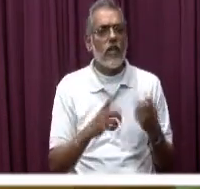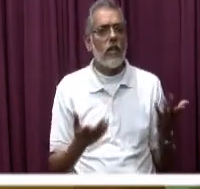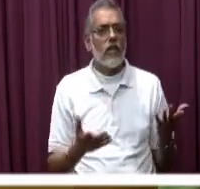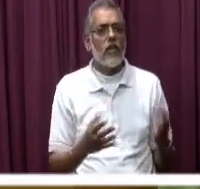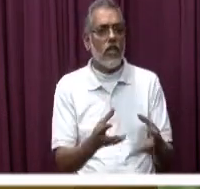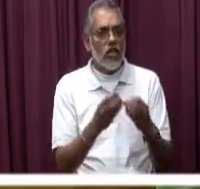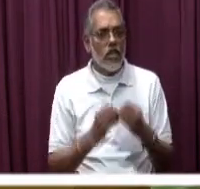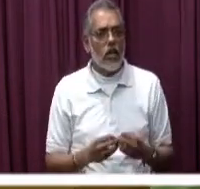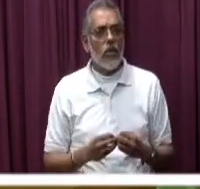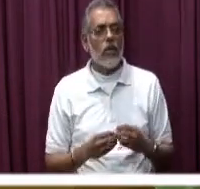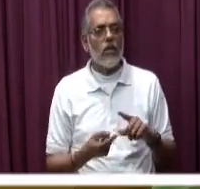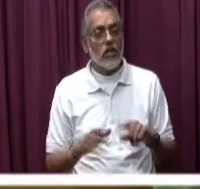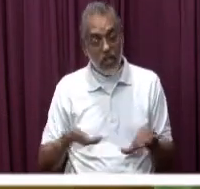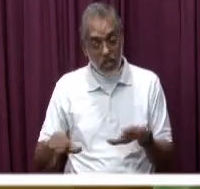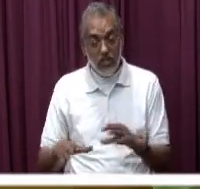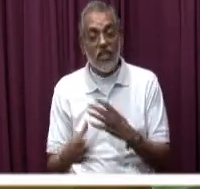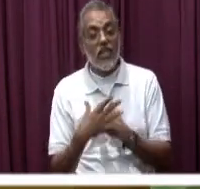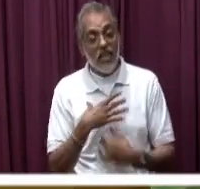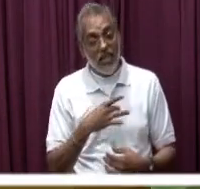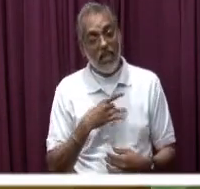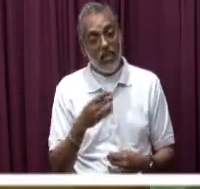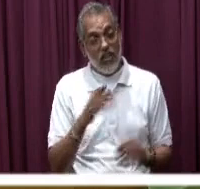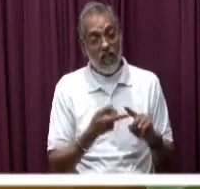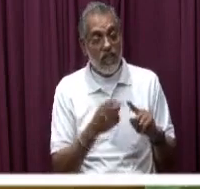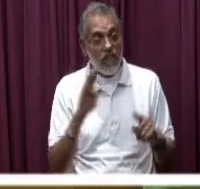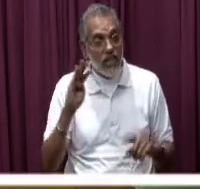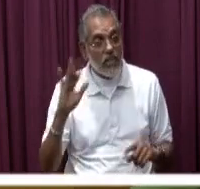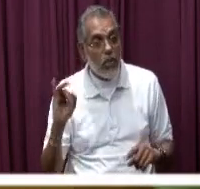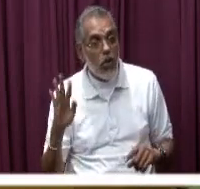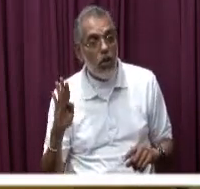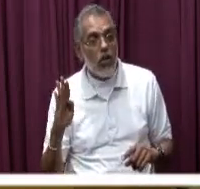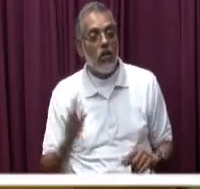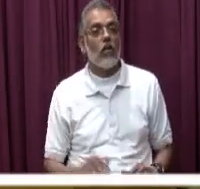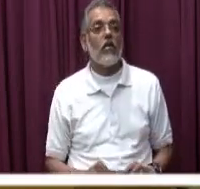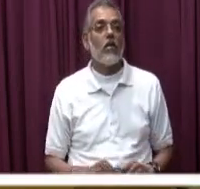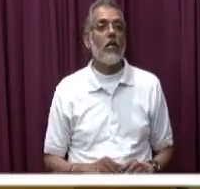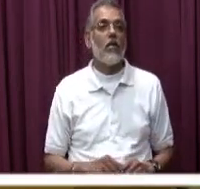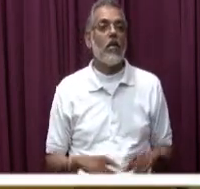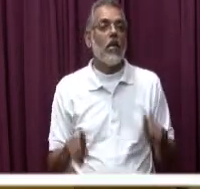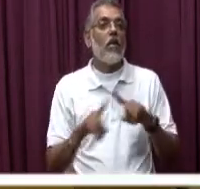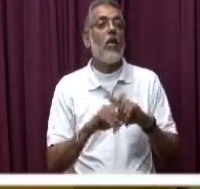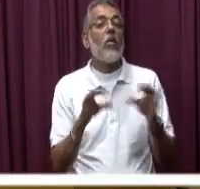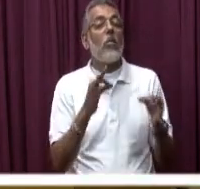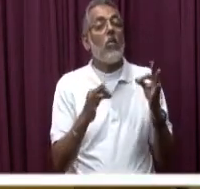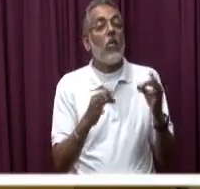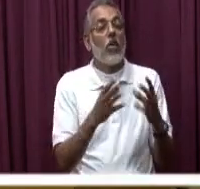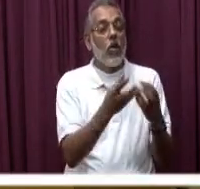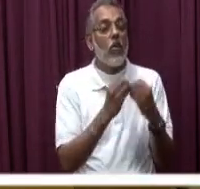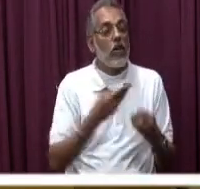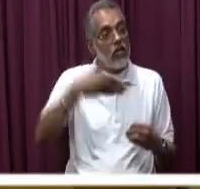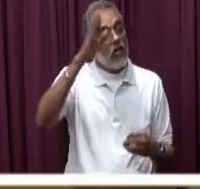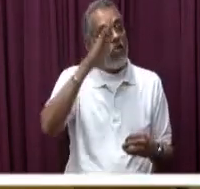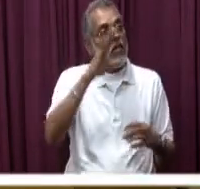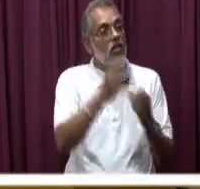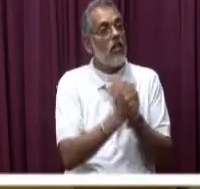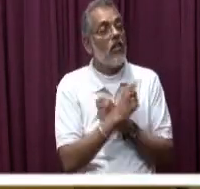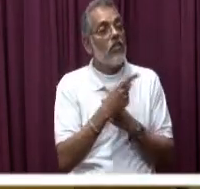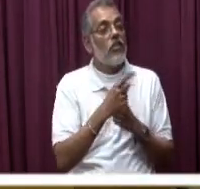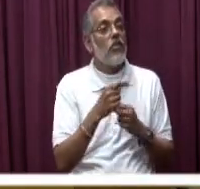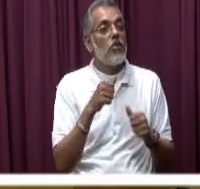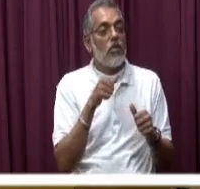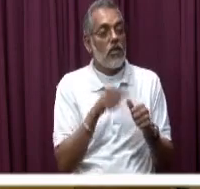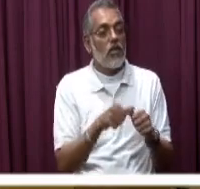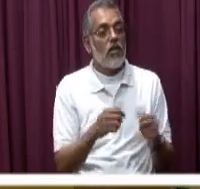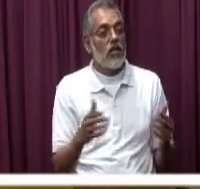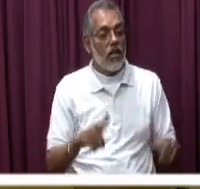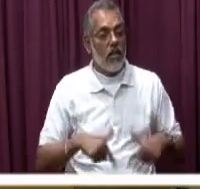You want your children like you on Facebook? Or you want God to like you in the book of eternal life? Which book you want to get